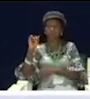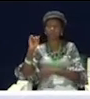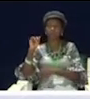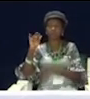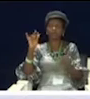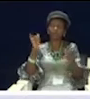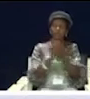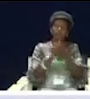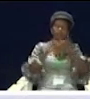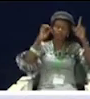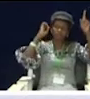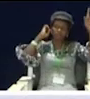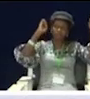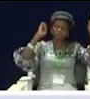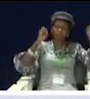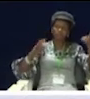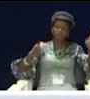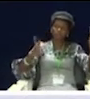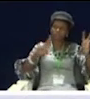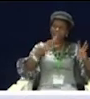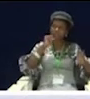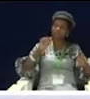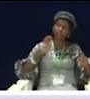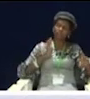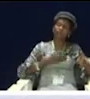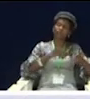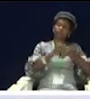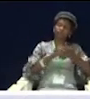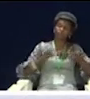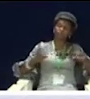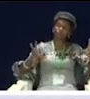that His ways are not our ways.